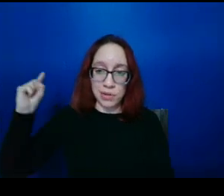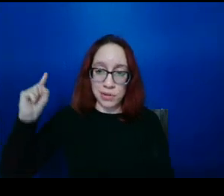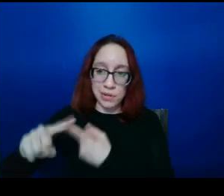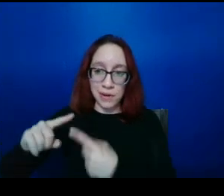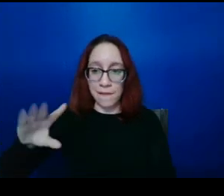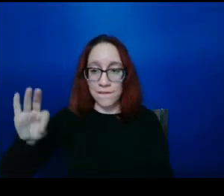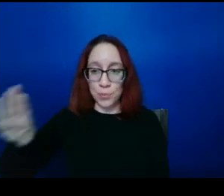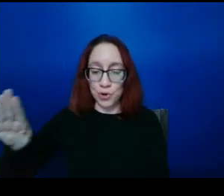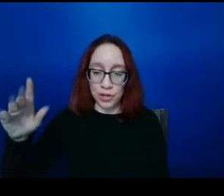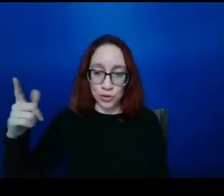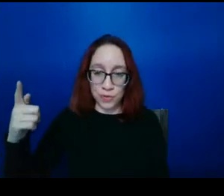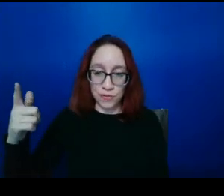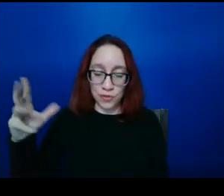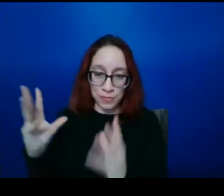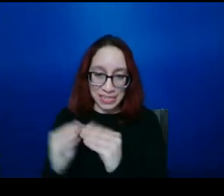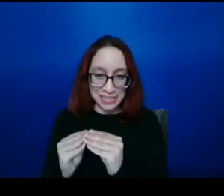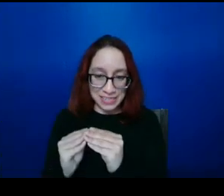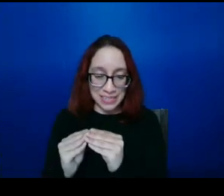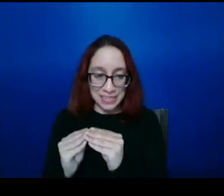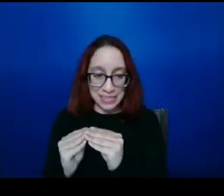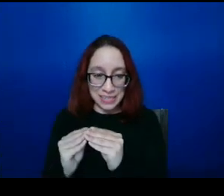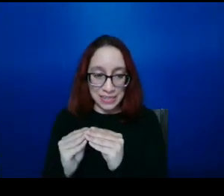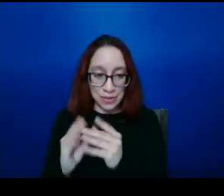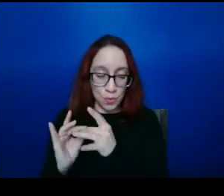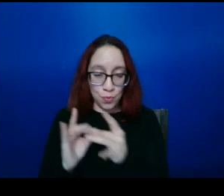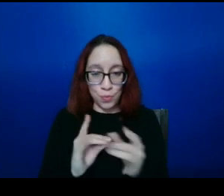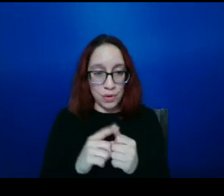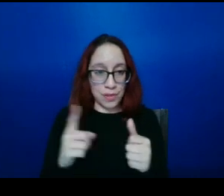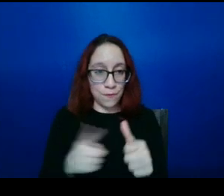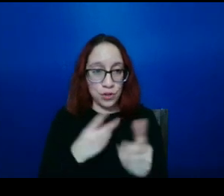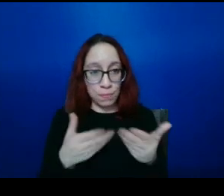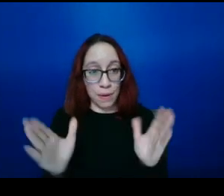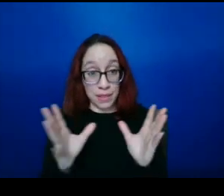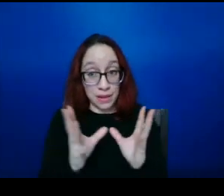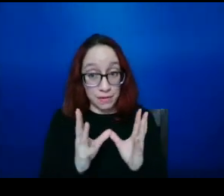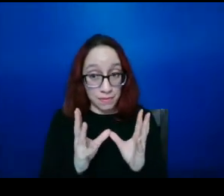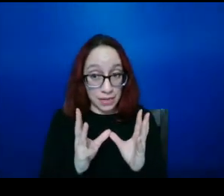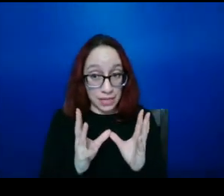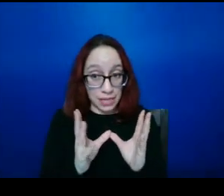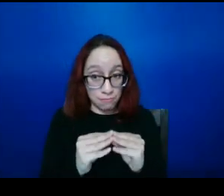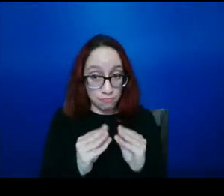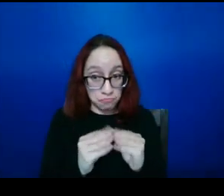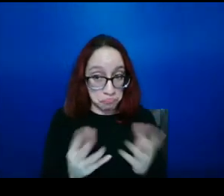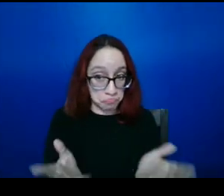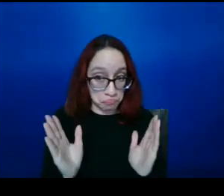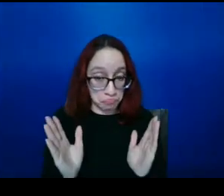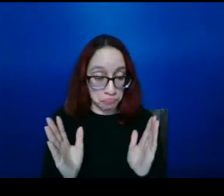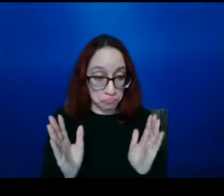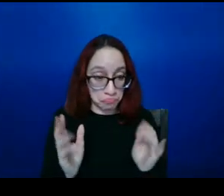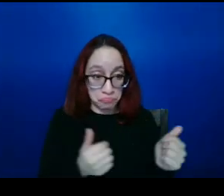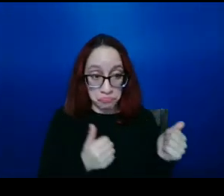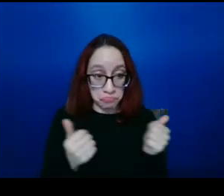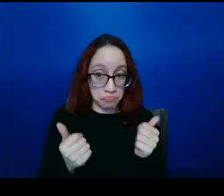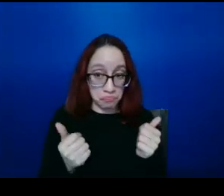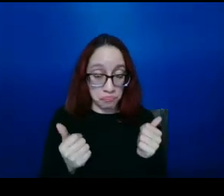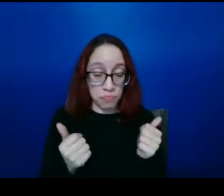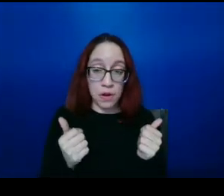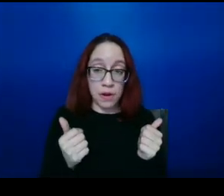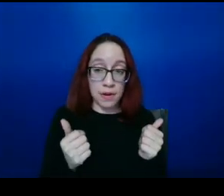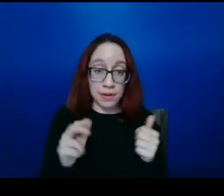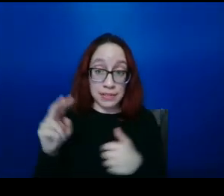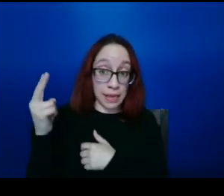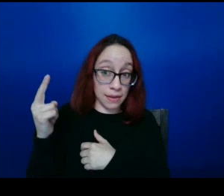February 21st meeting in conjunction with the first public hearing. Second. All right. We have a motion and a second